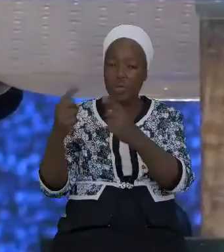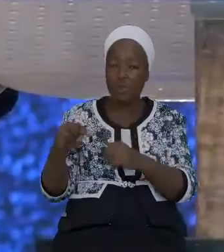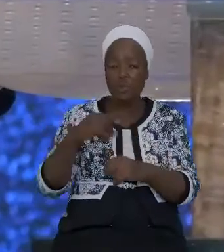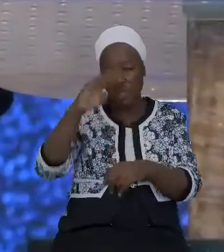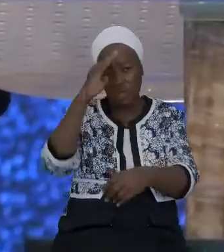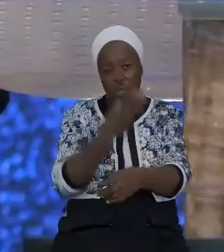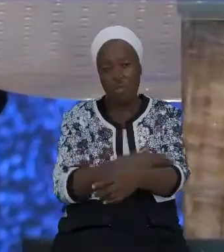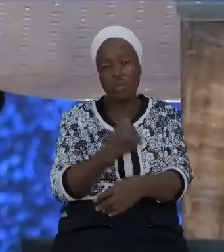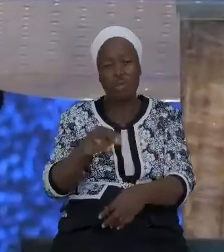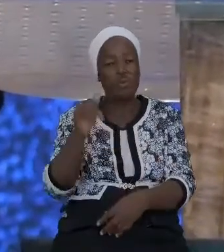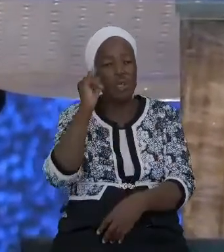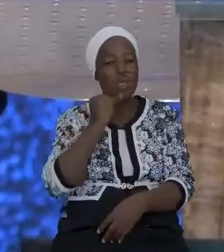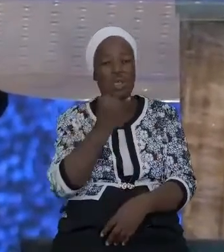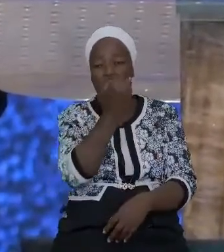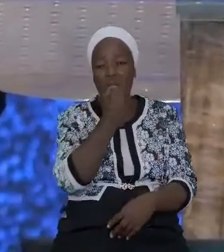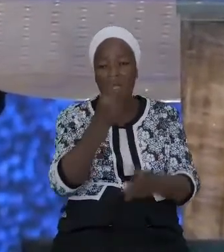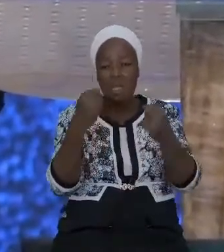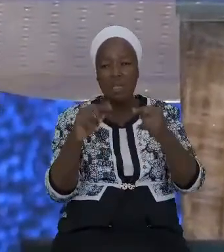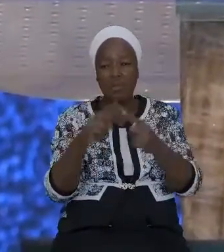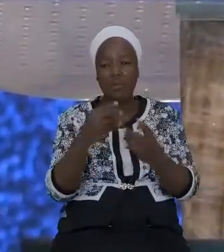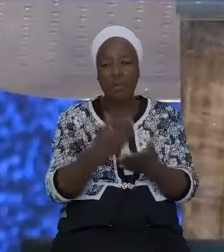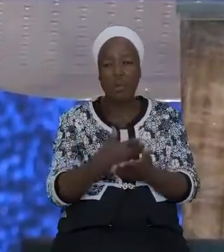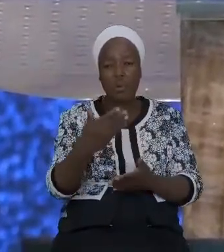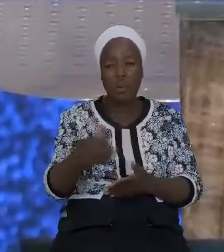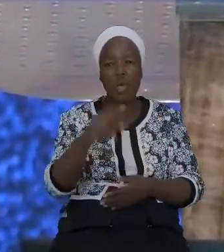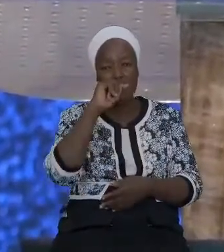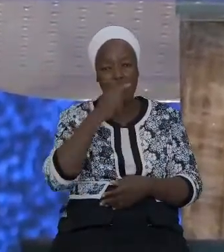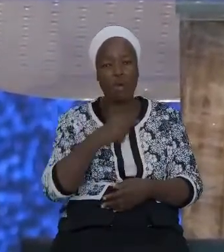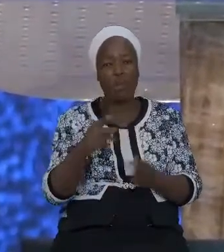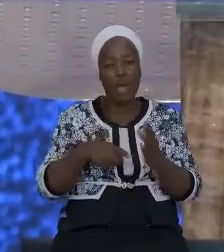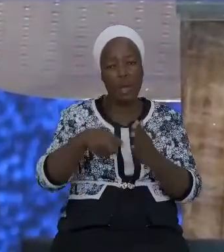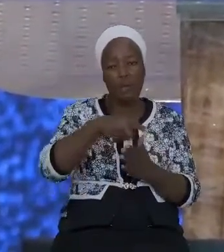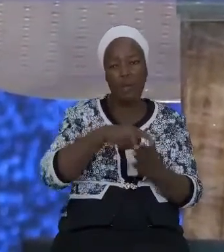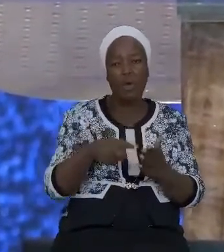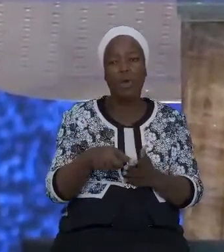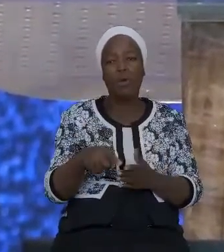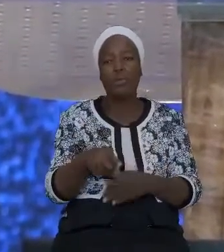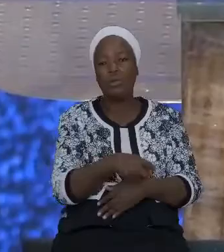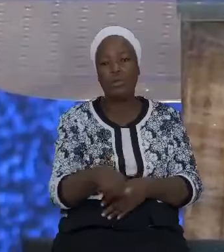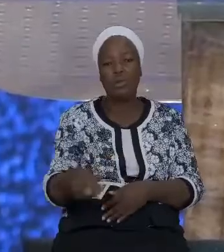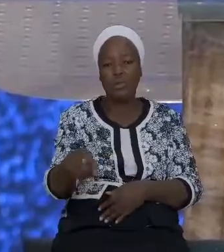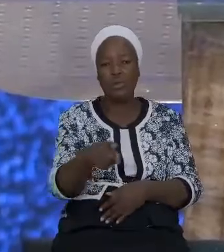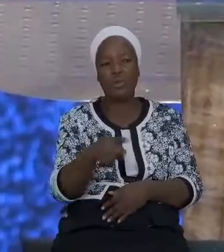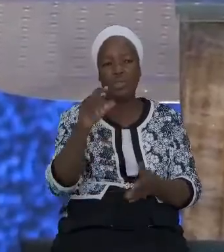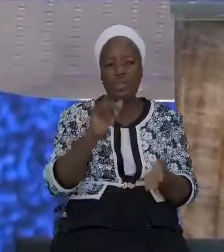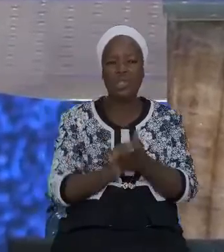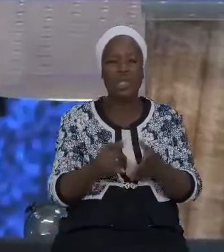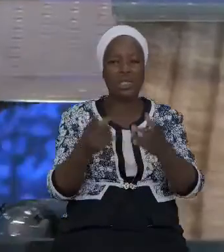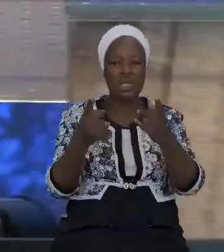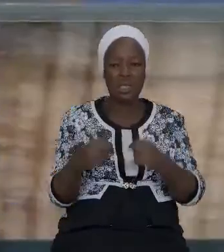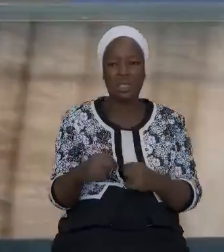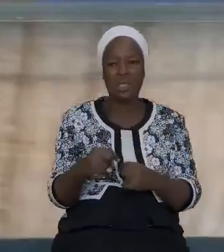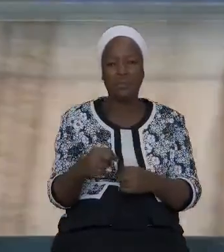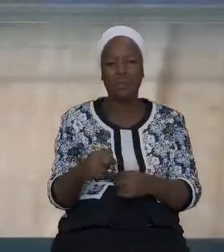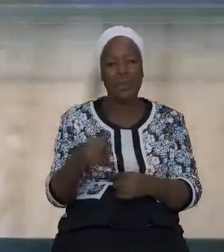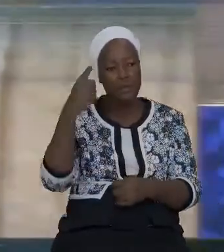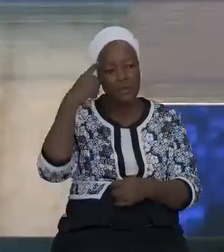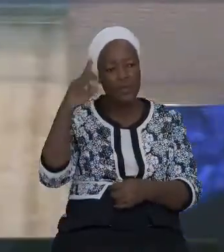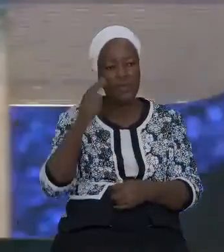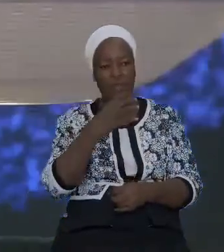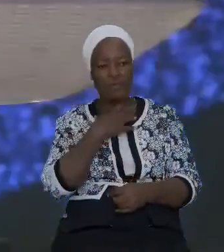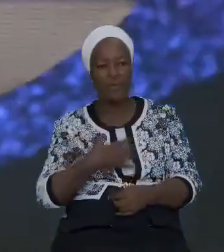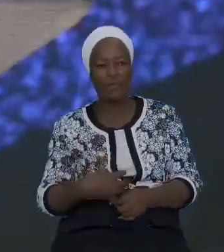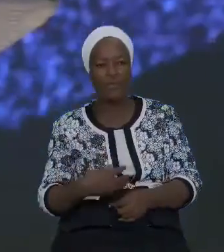of Israel came to buy corn among those that came, for the